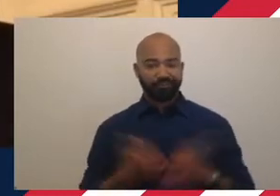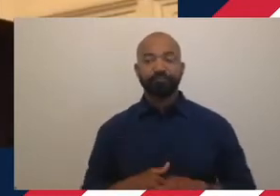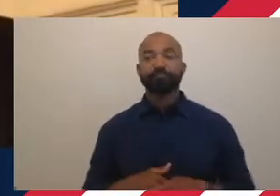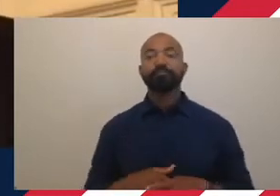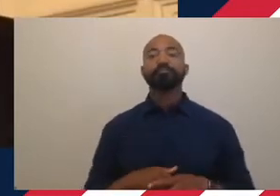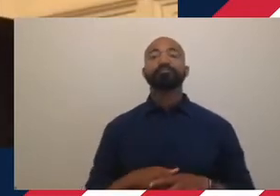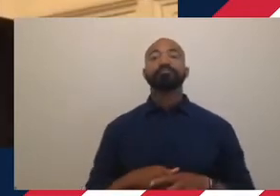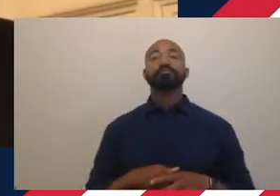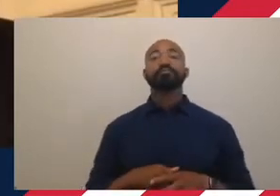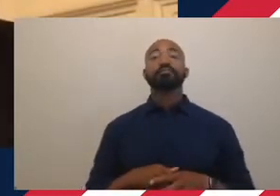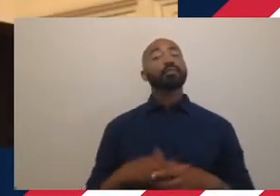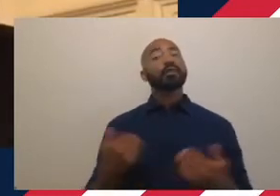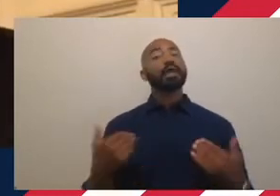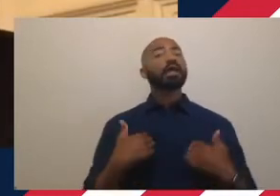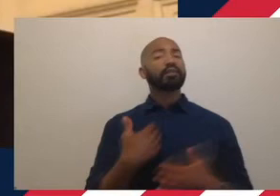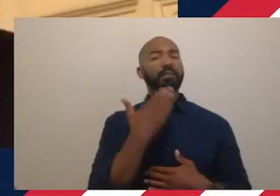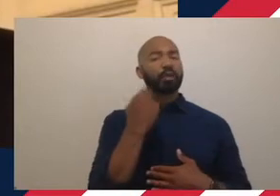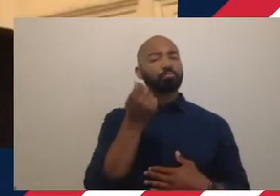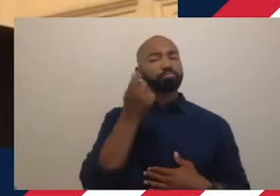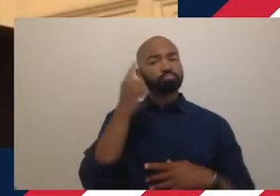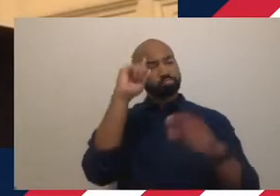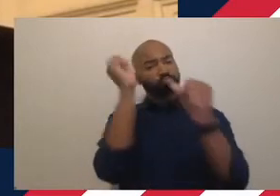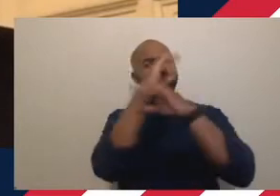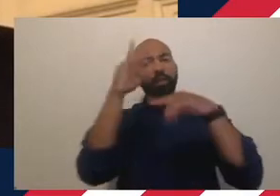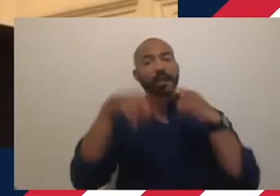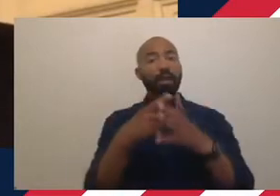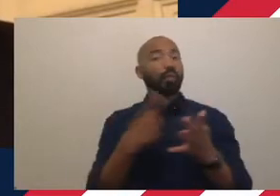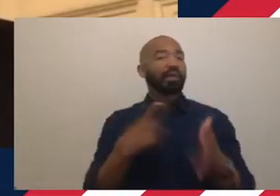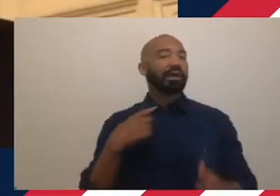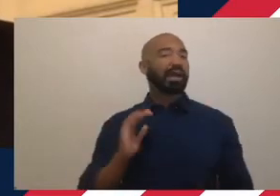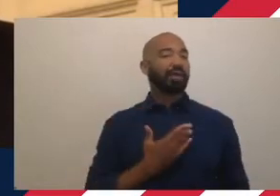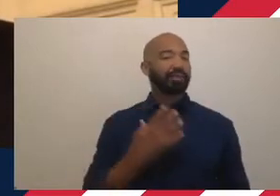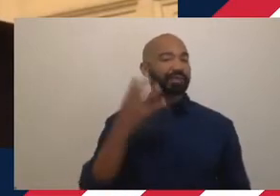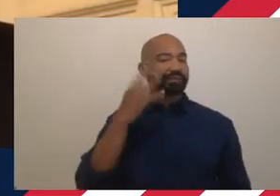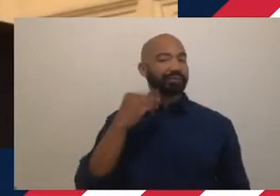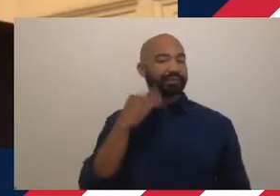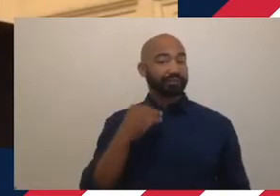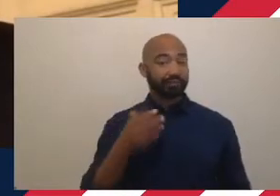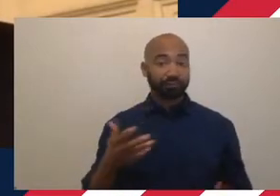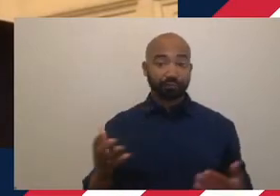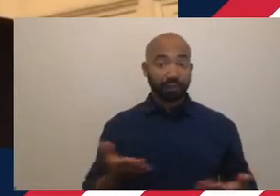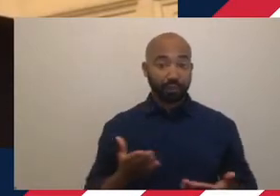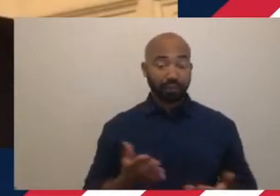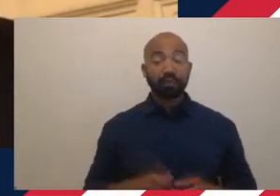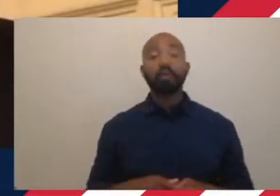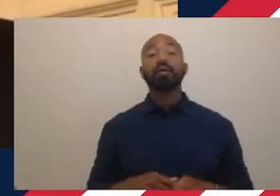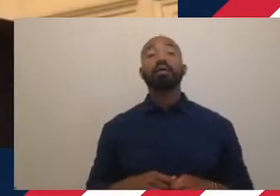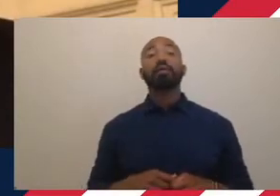little perspective of what we're going through here on the Navajo Nation, we have tested